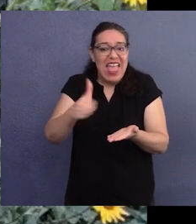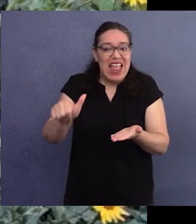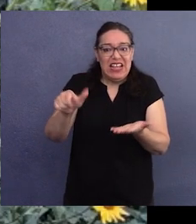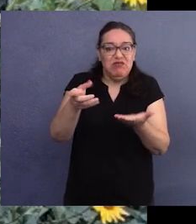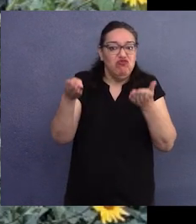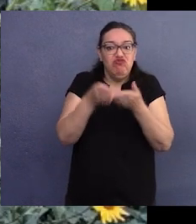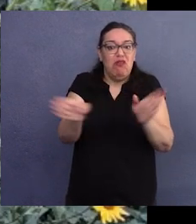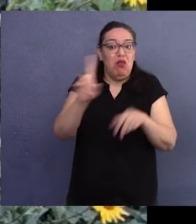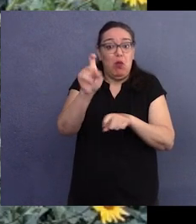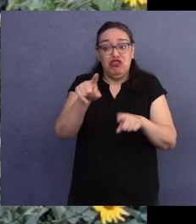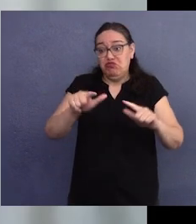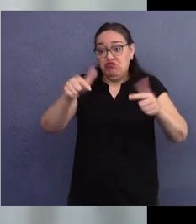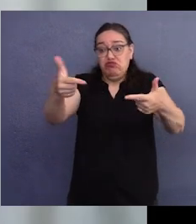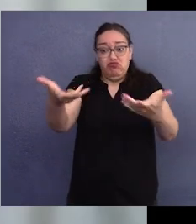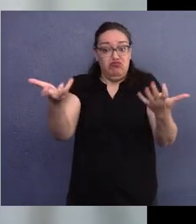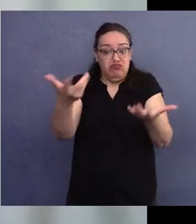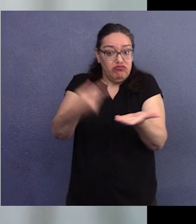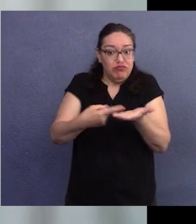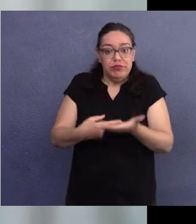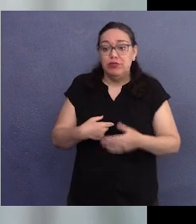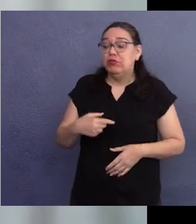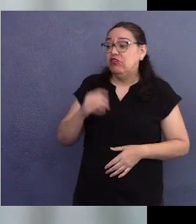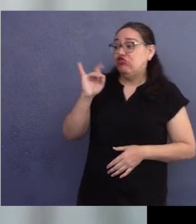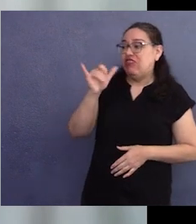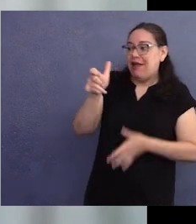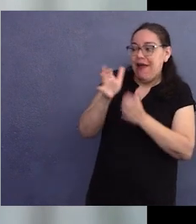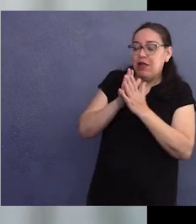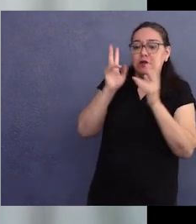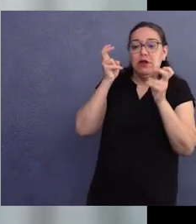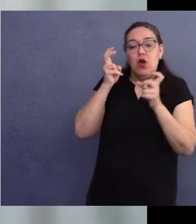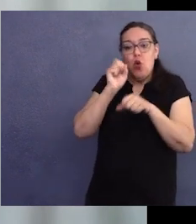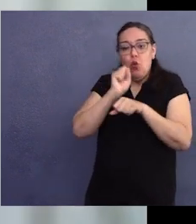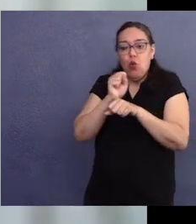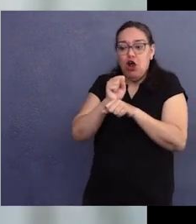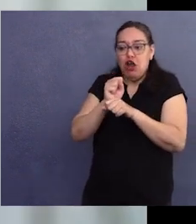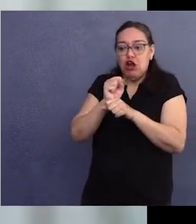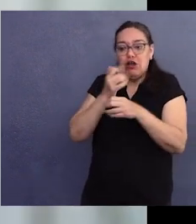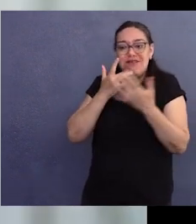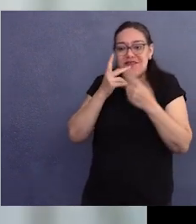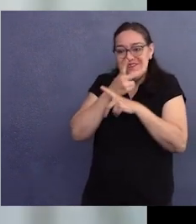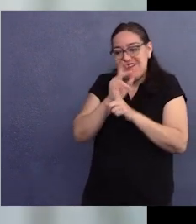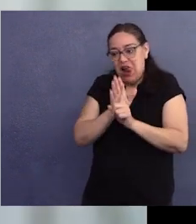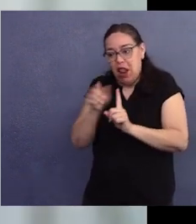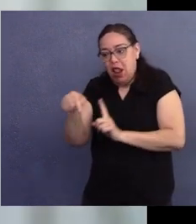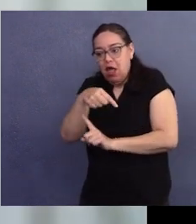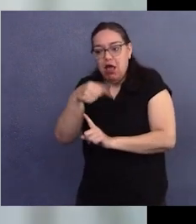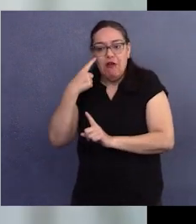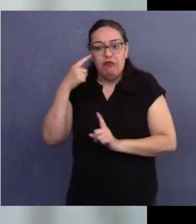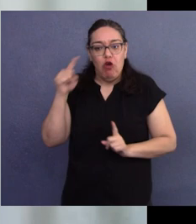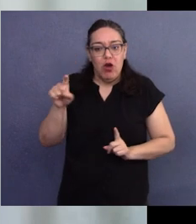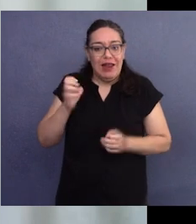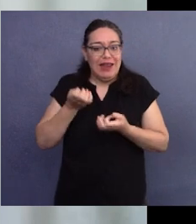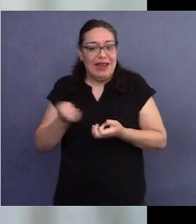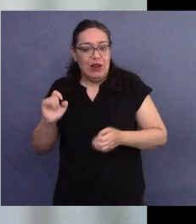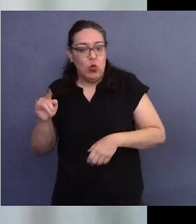general. A workaround for equipment is listed as a supply. And don't